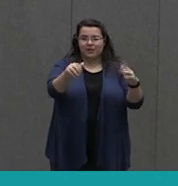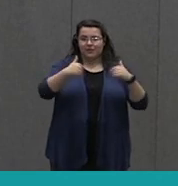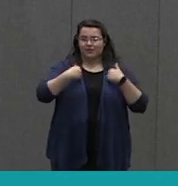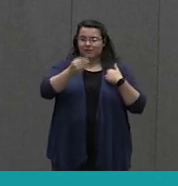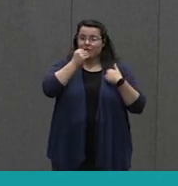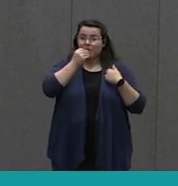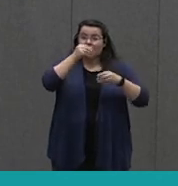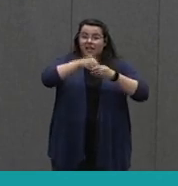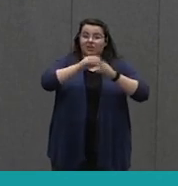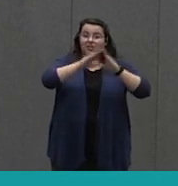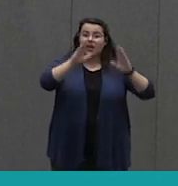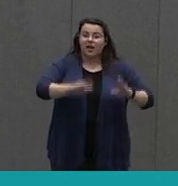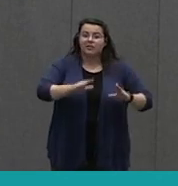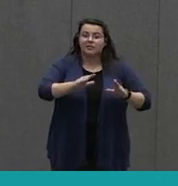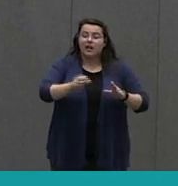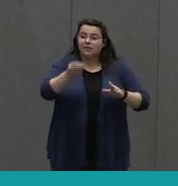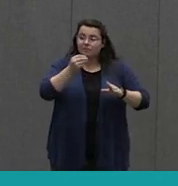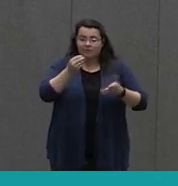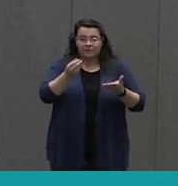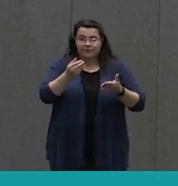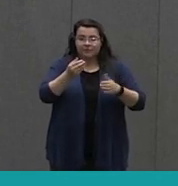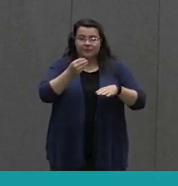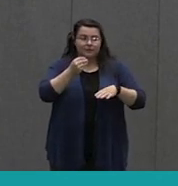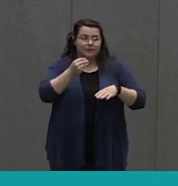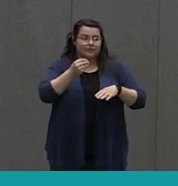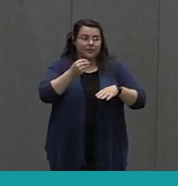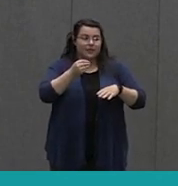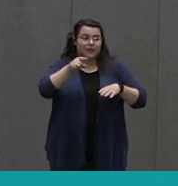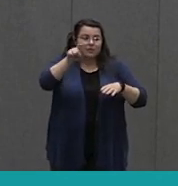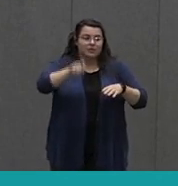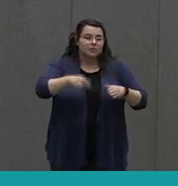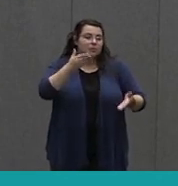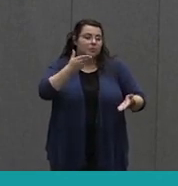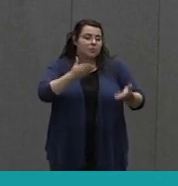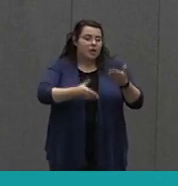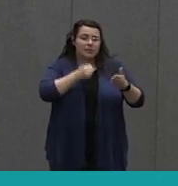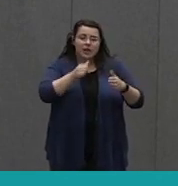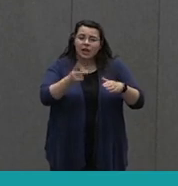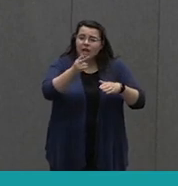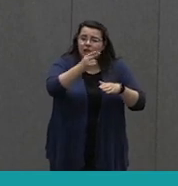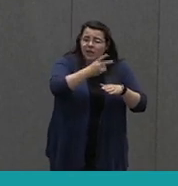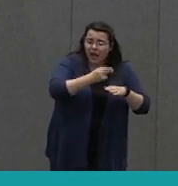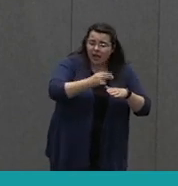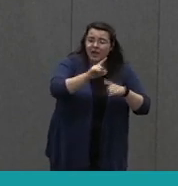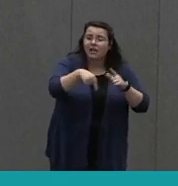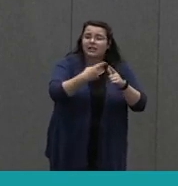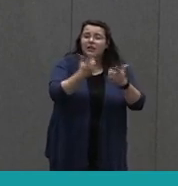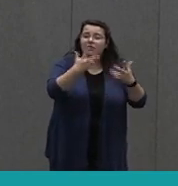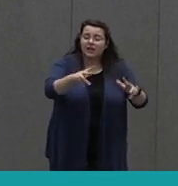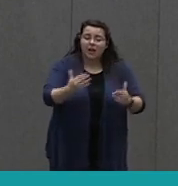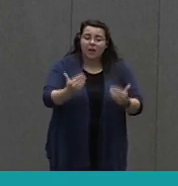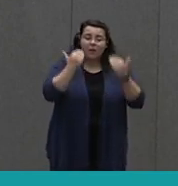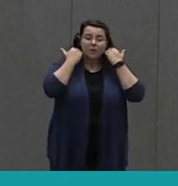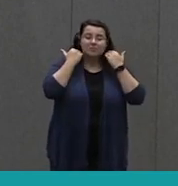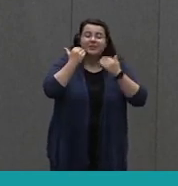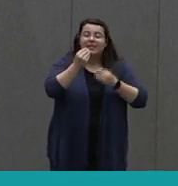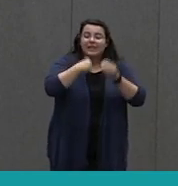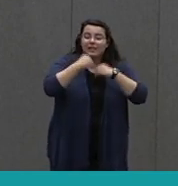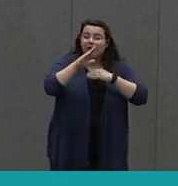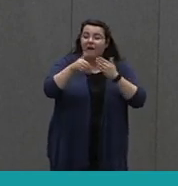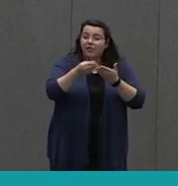turn to the first page. These are all pictures that I cut out of signs that you could see out, like